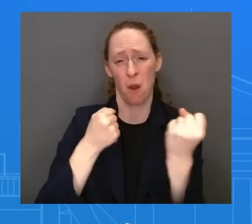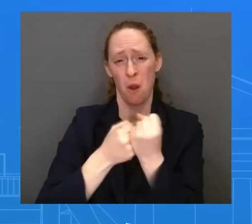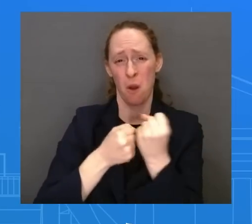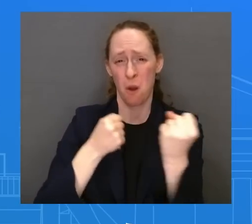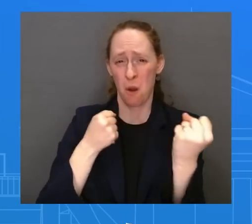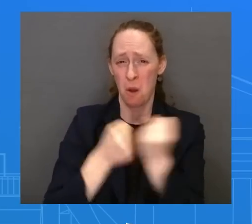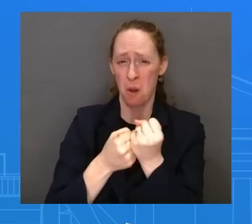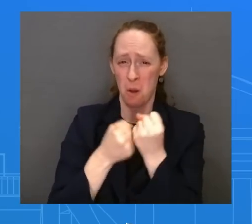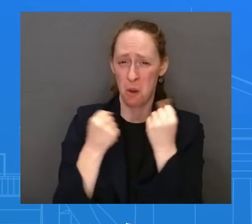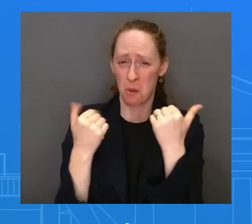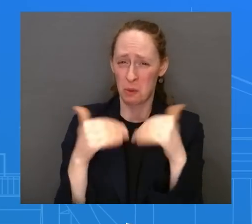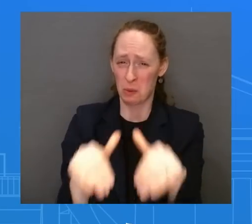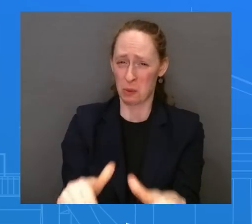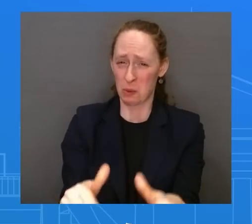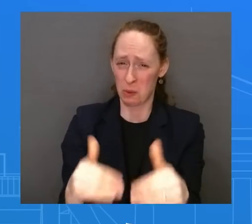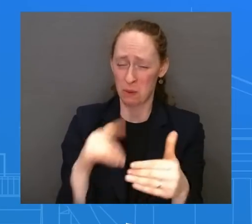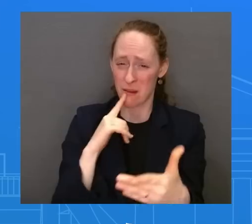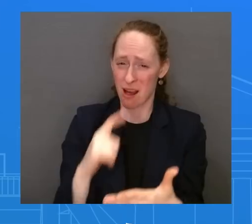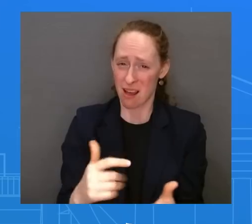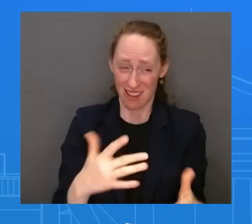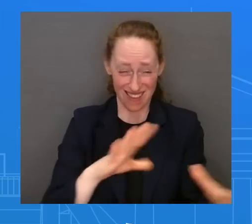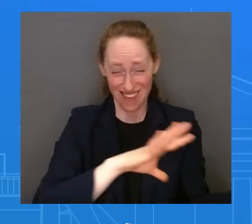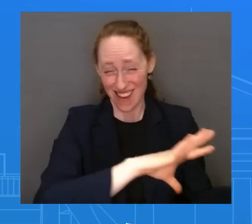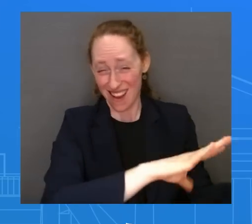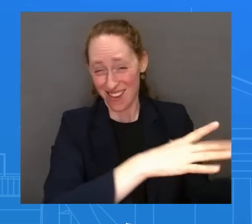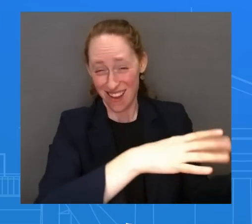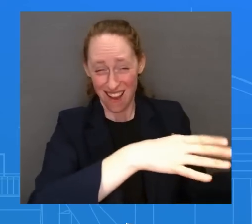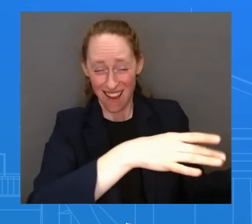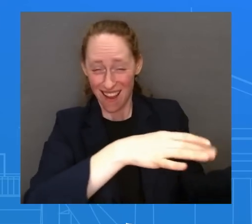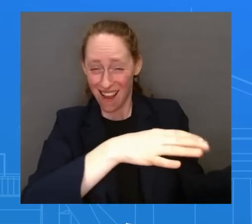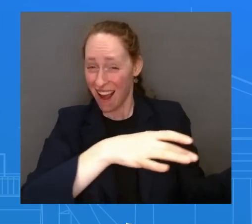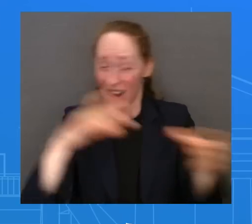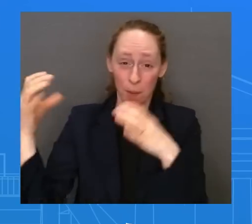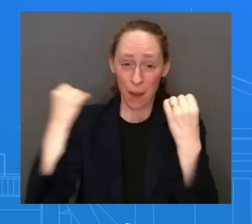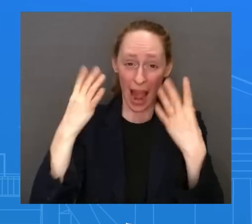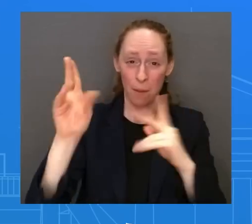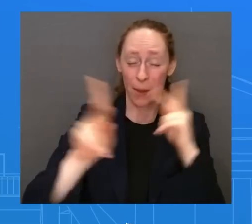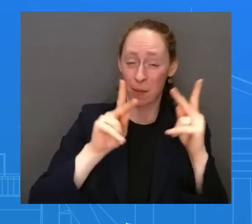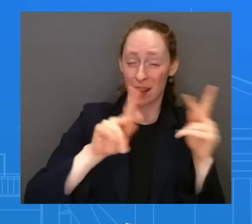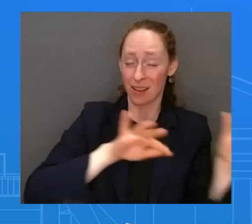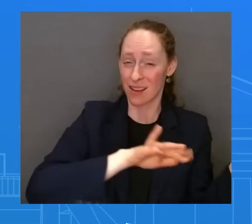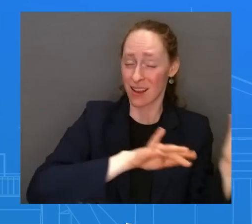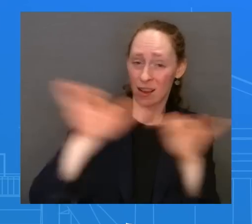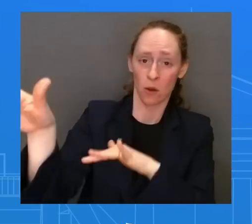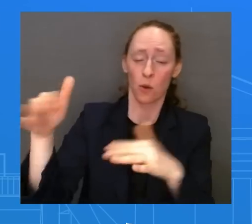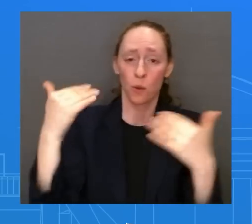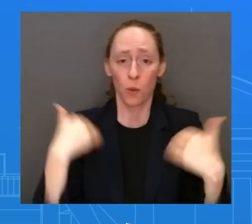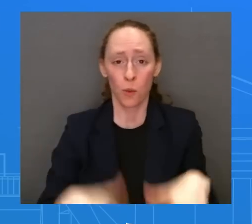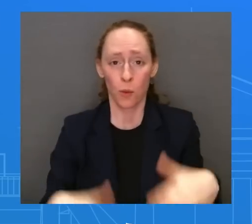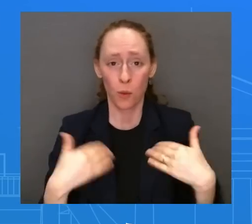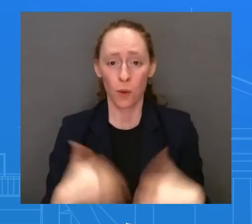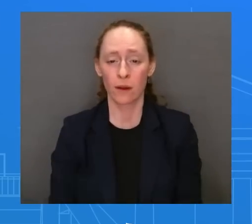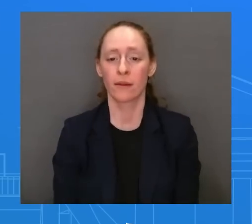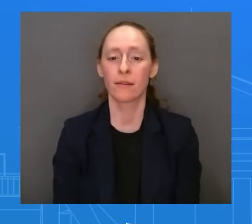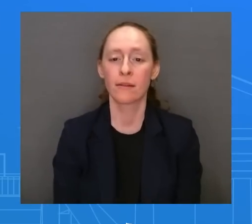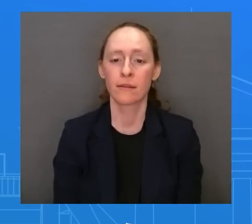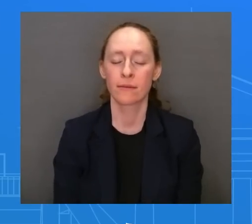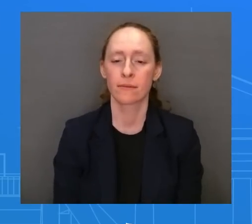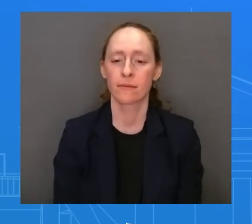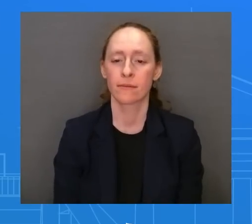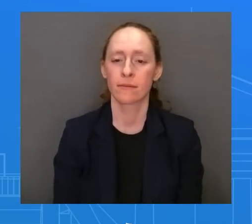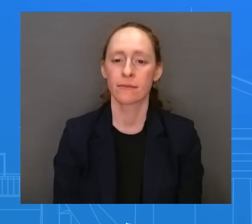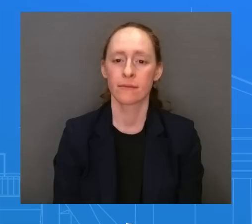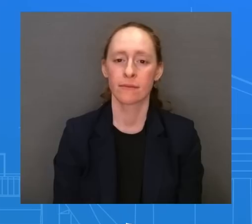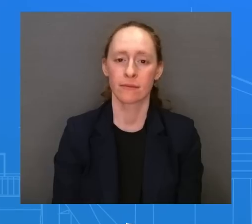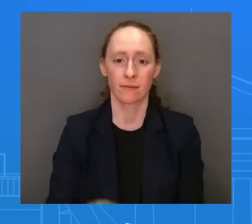attack the effort was certainly not without days of pain hardship or Bloodshed but neither